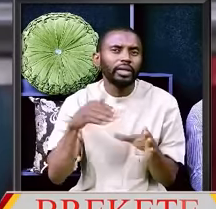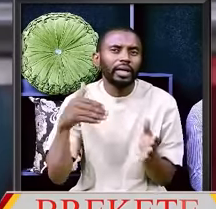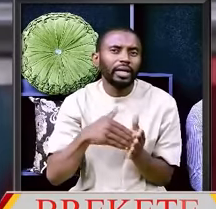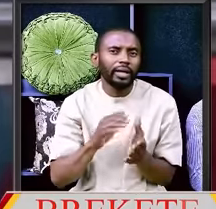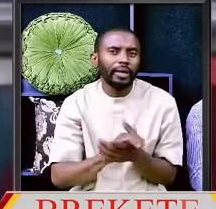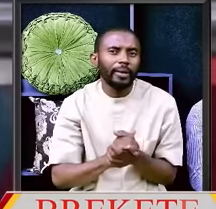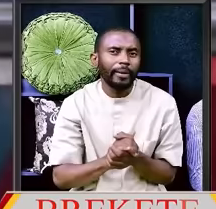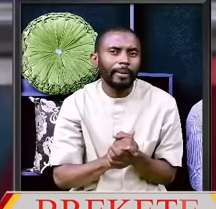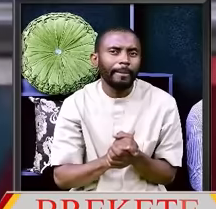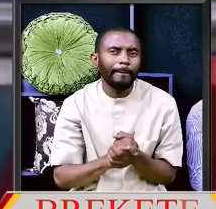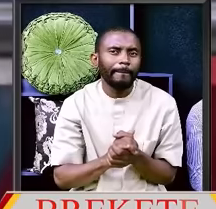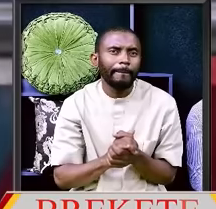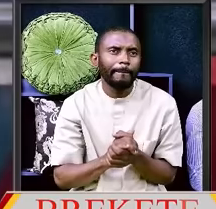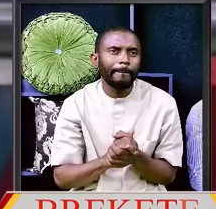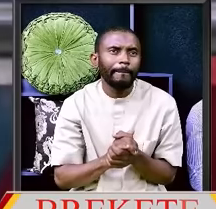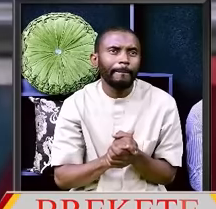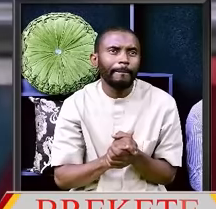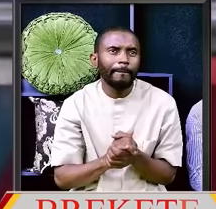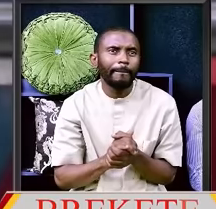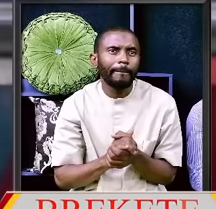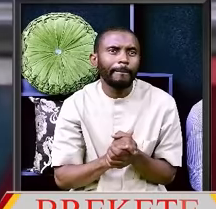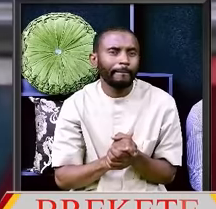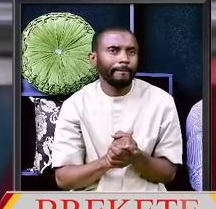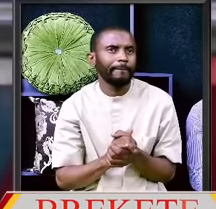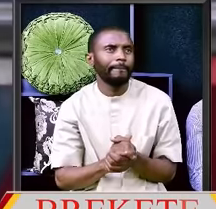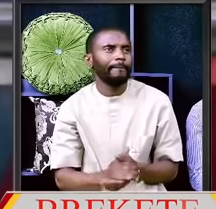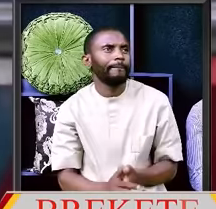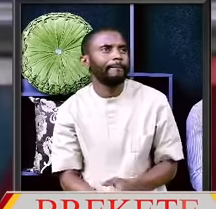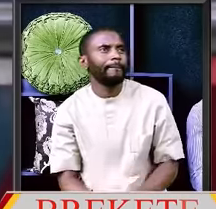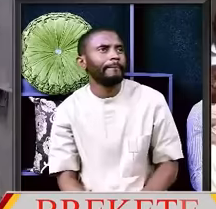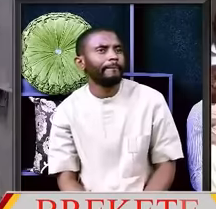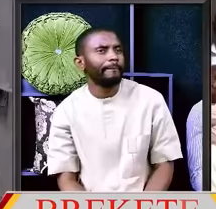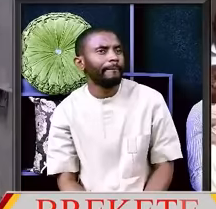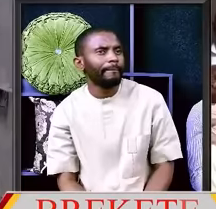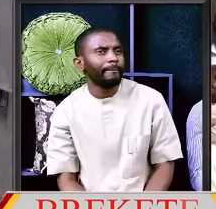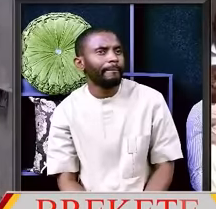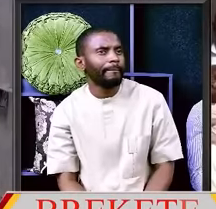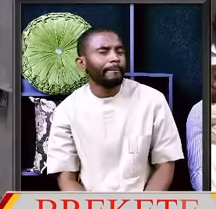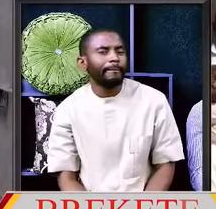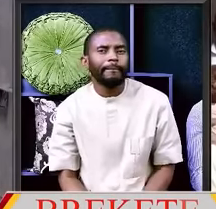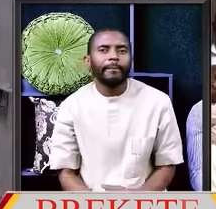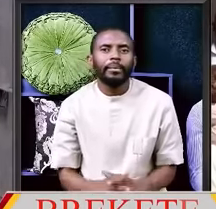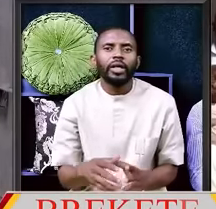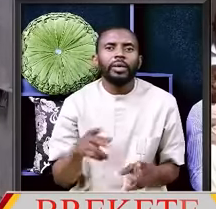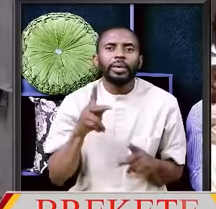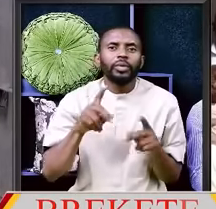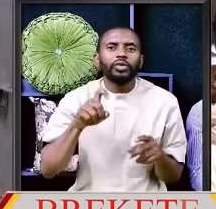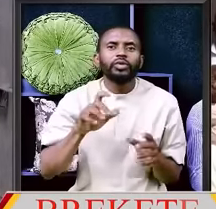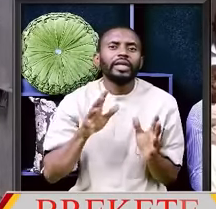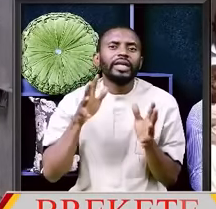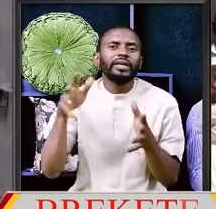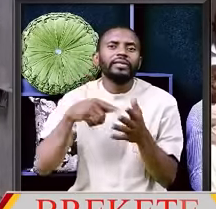son and become a famous star like his son. They should please leave this man. Leave this man.